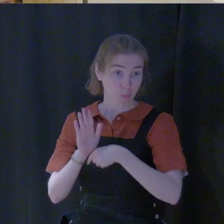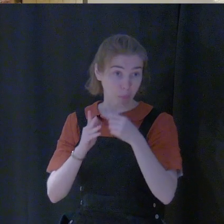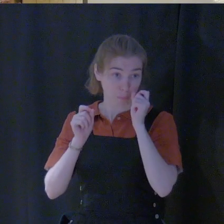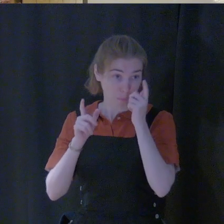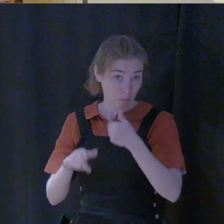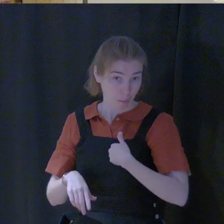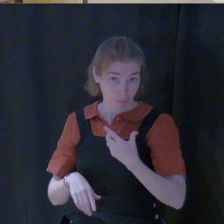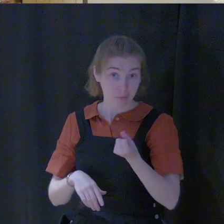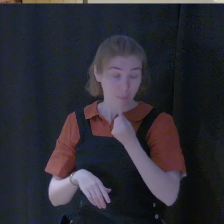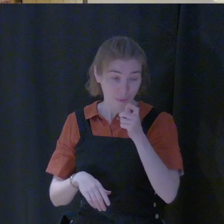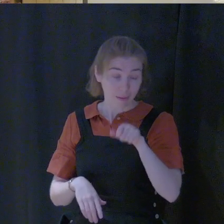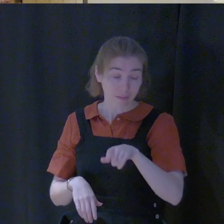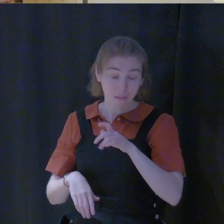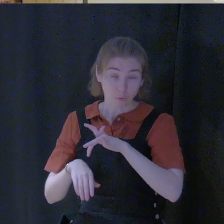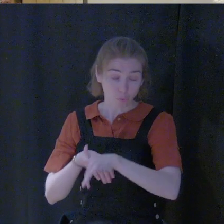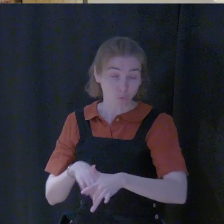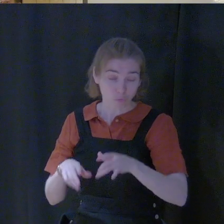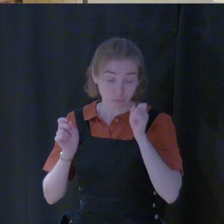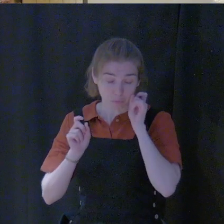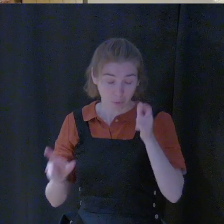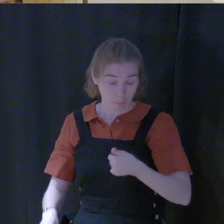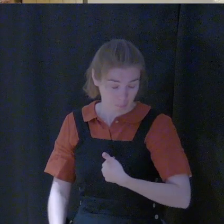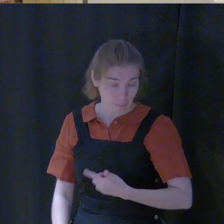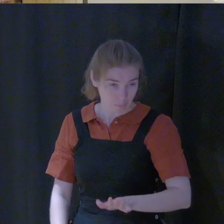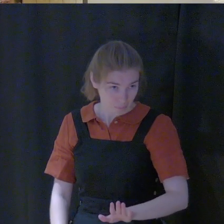even on Sabbath.